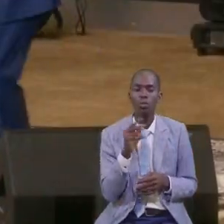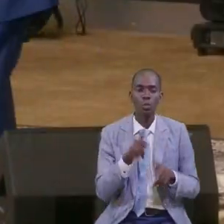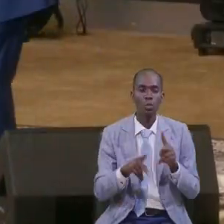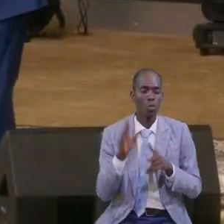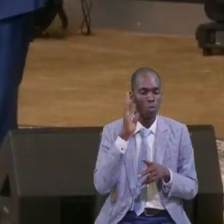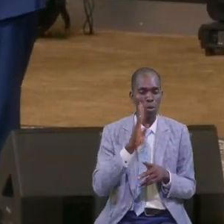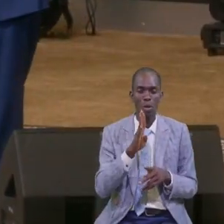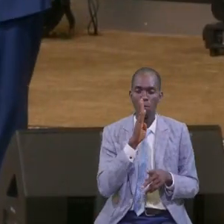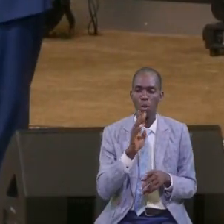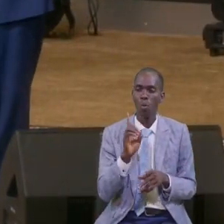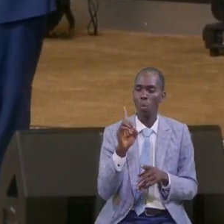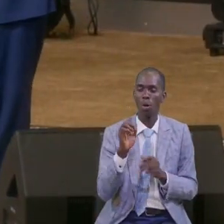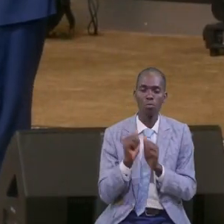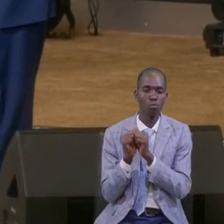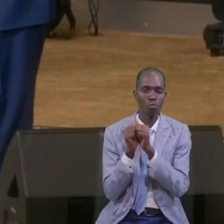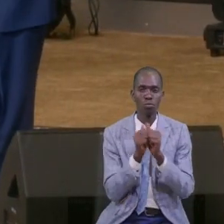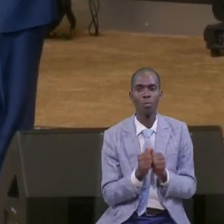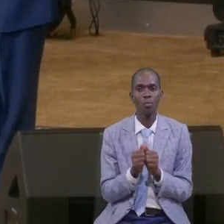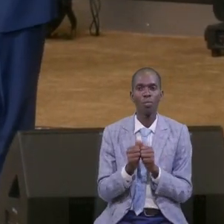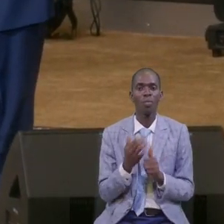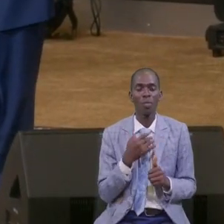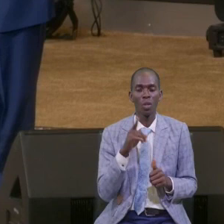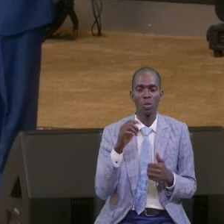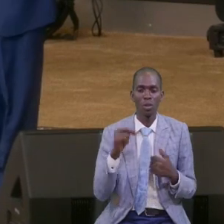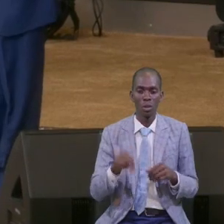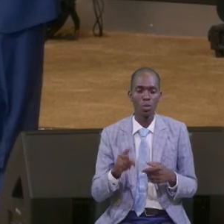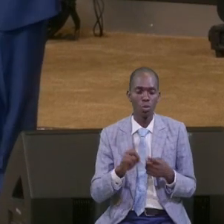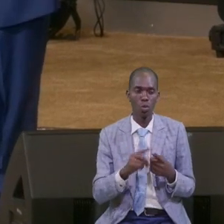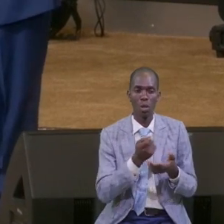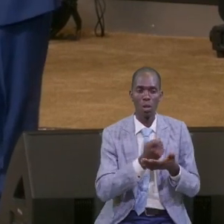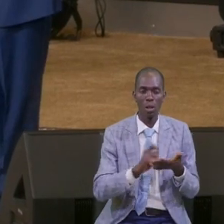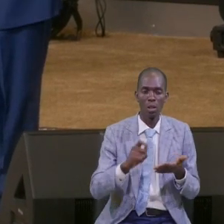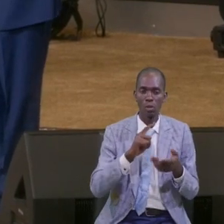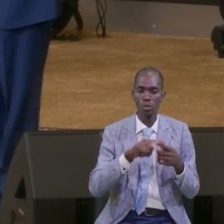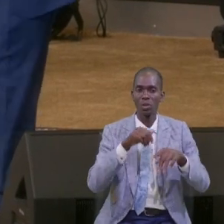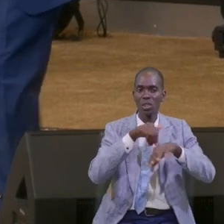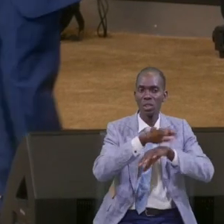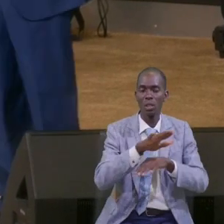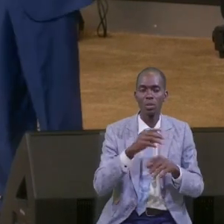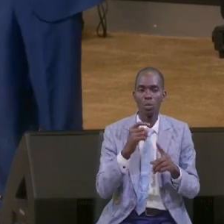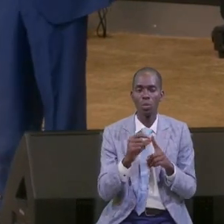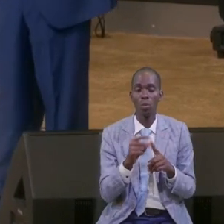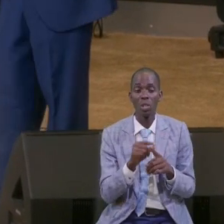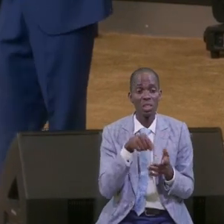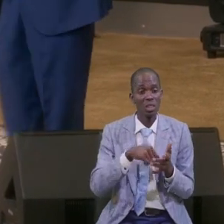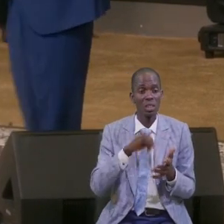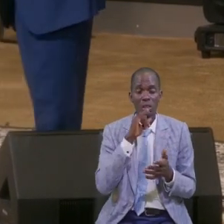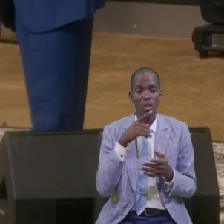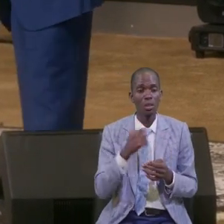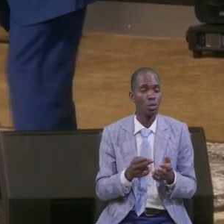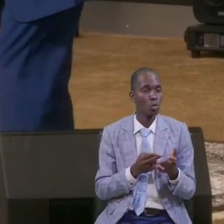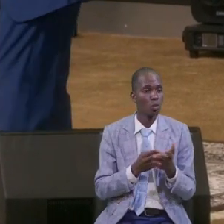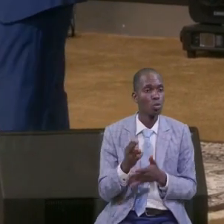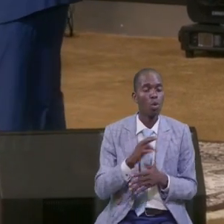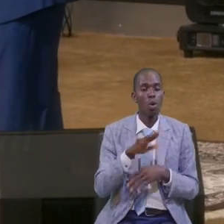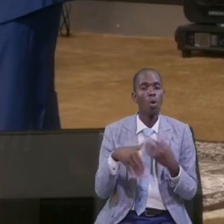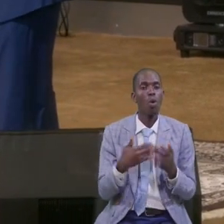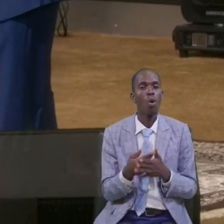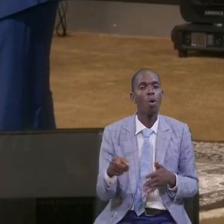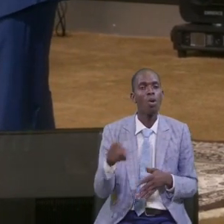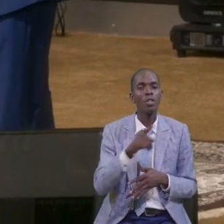be in one assembly. And you have to write to them to tell them this is the truth. All they knew is